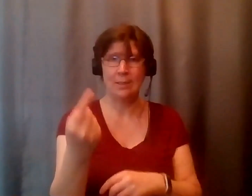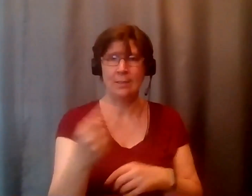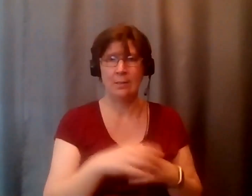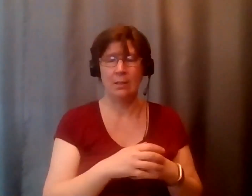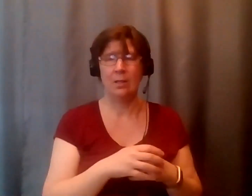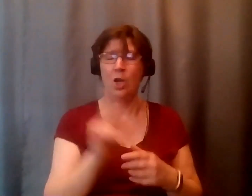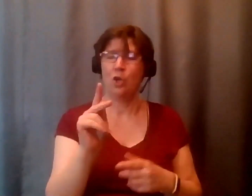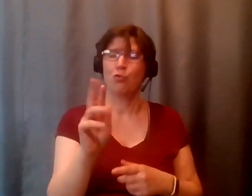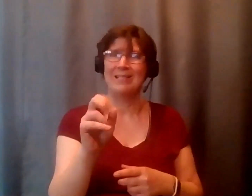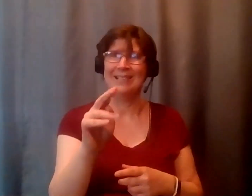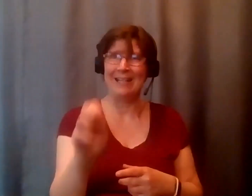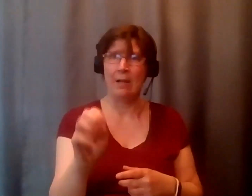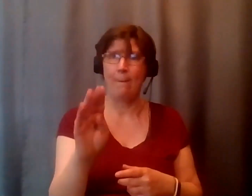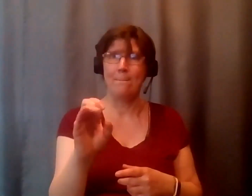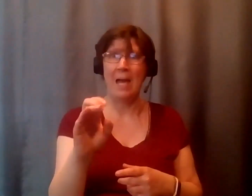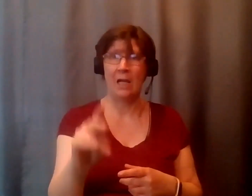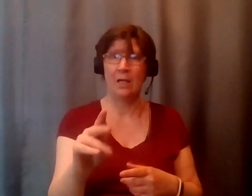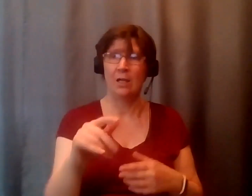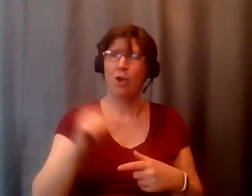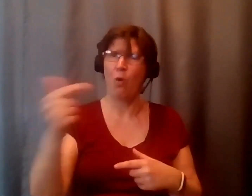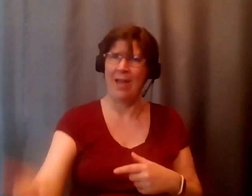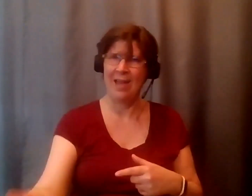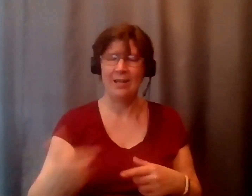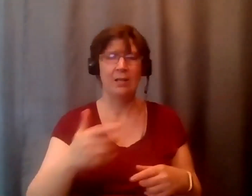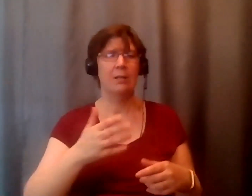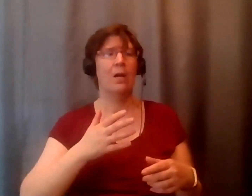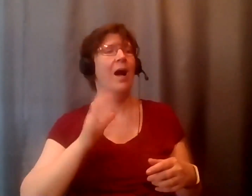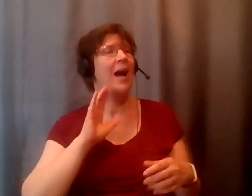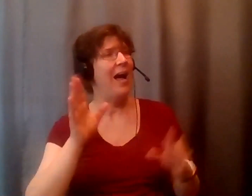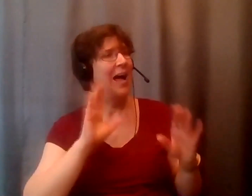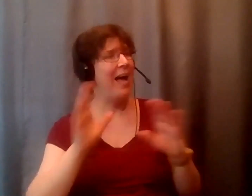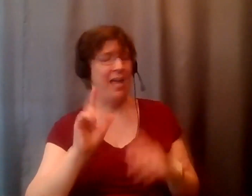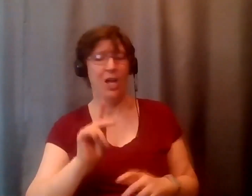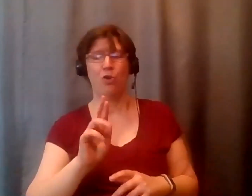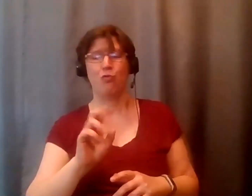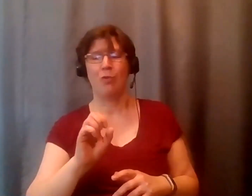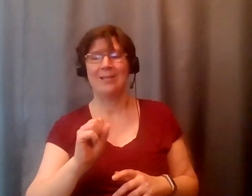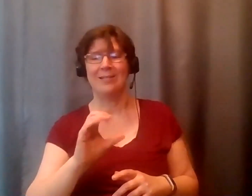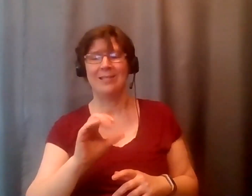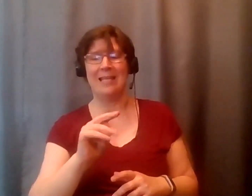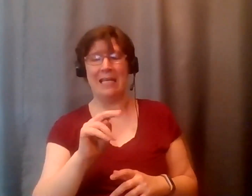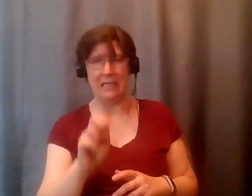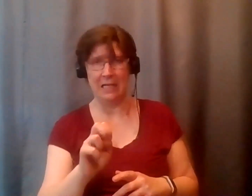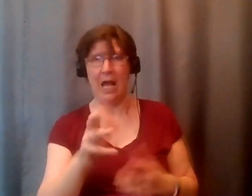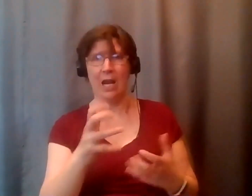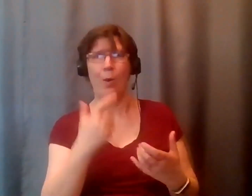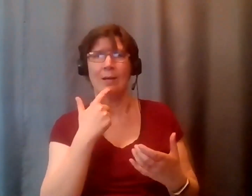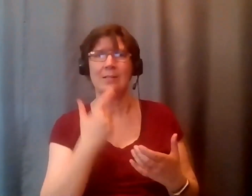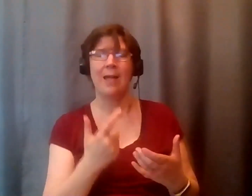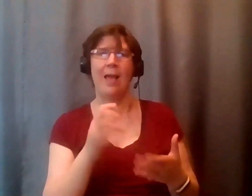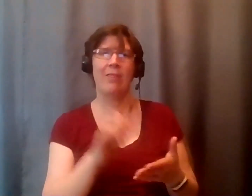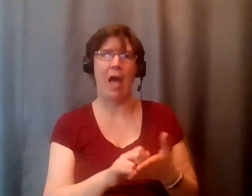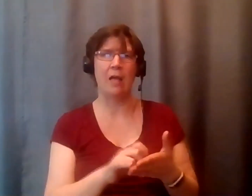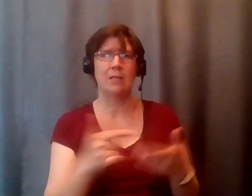Go ahead, Christine. Oh, hi, this is Christine, and I wanted to say that